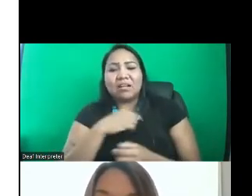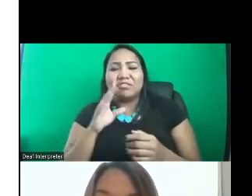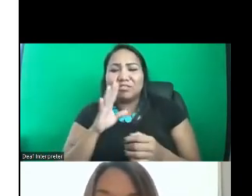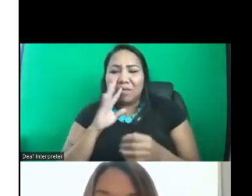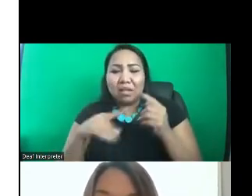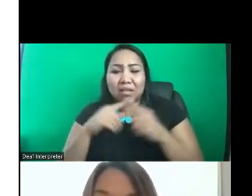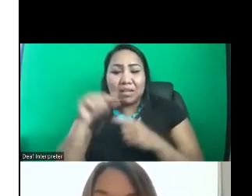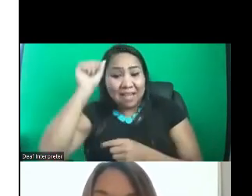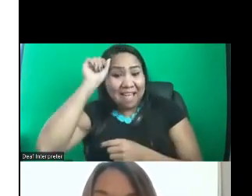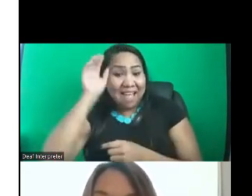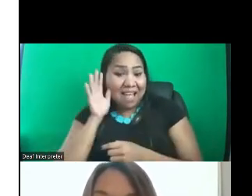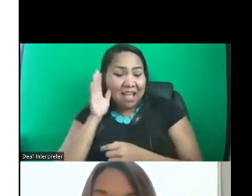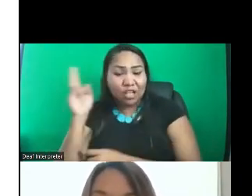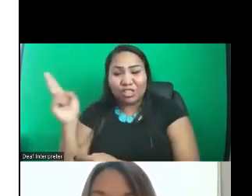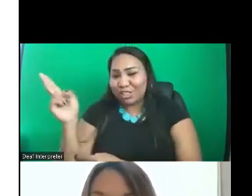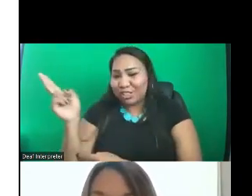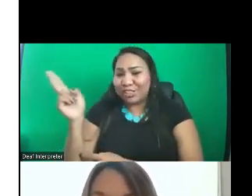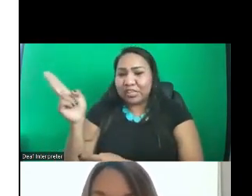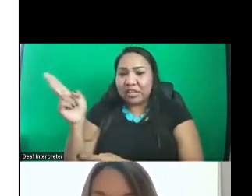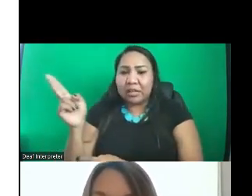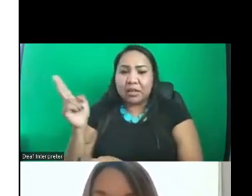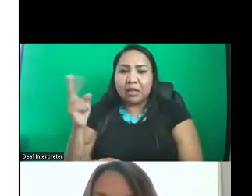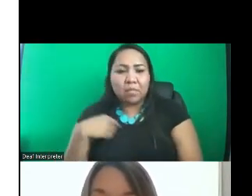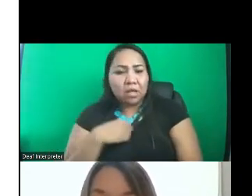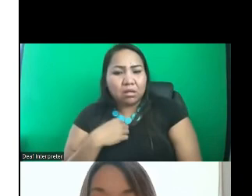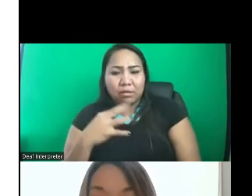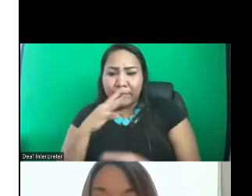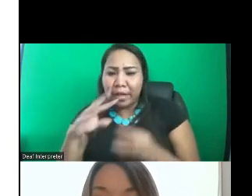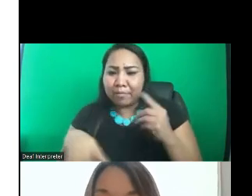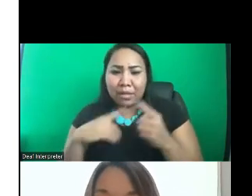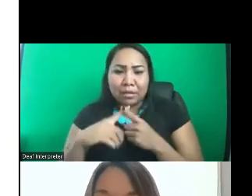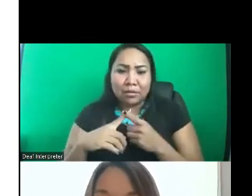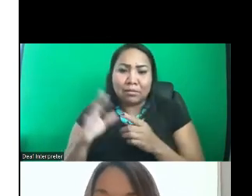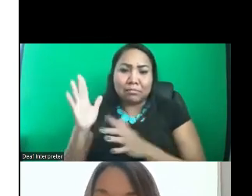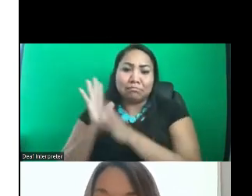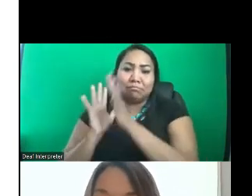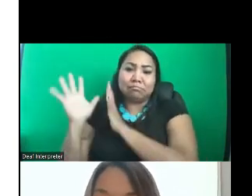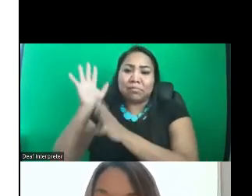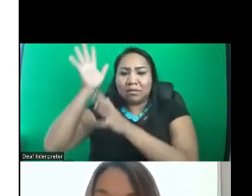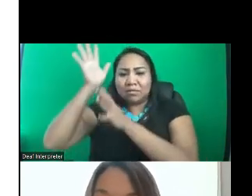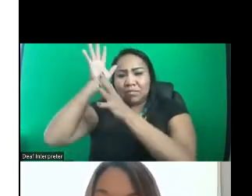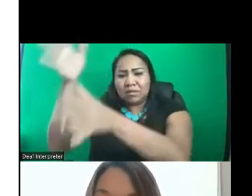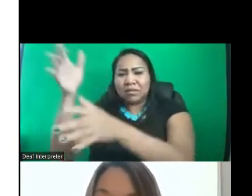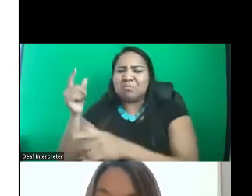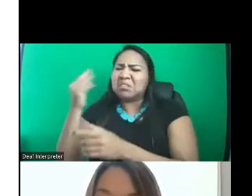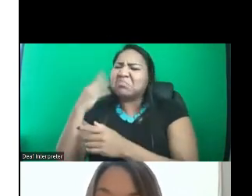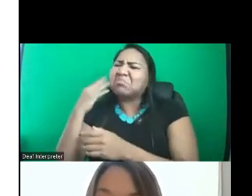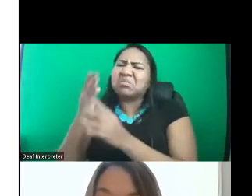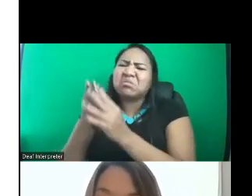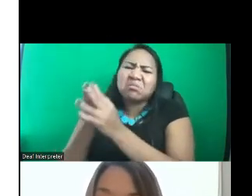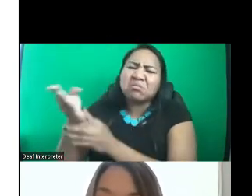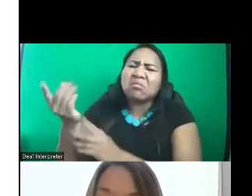the things that our ancestors have gone through. And so we've really connected with the elders